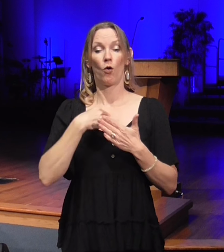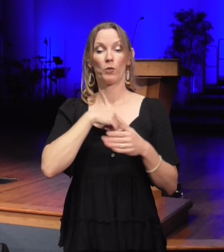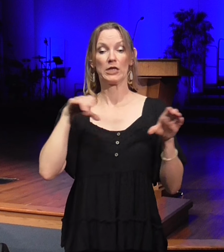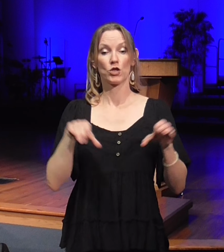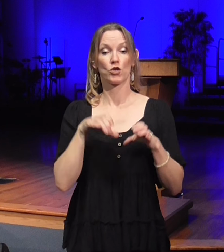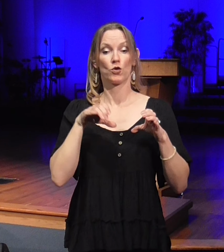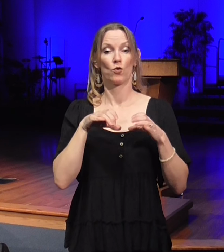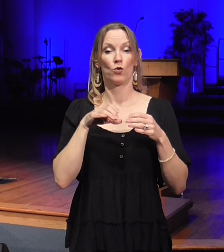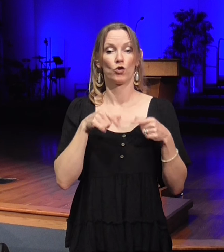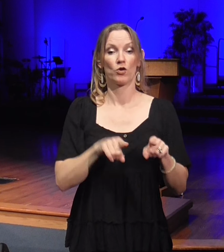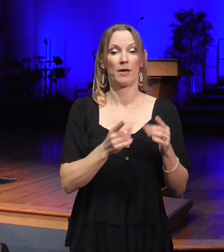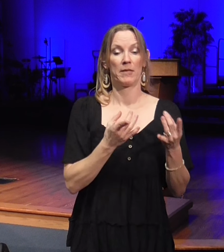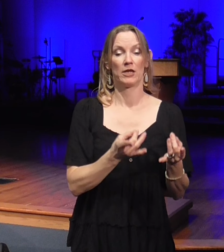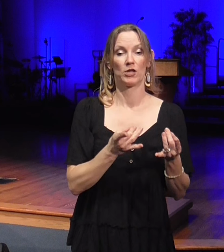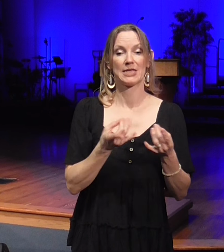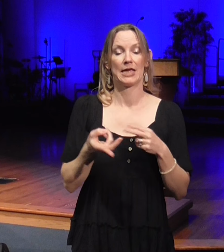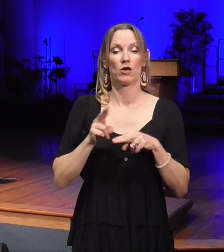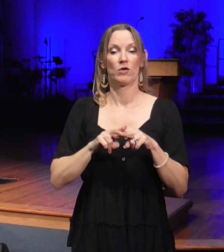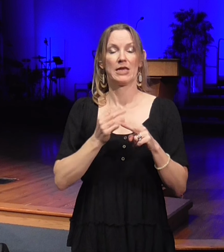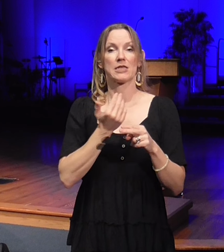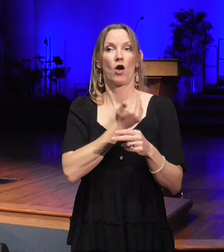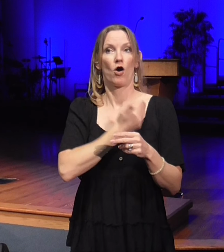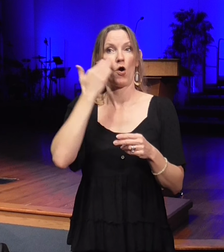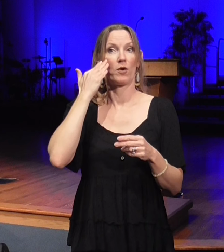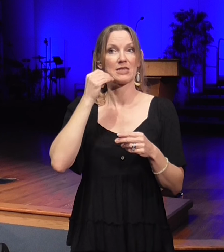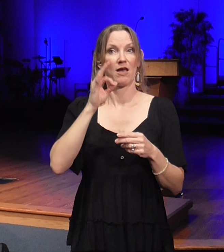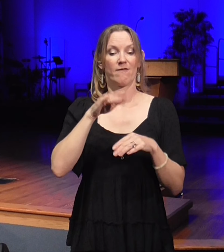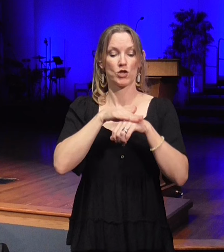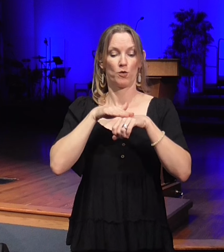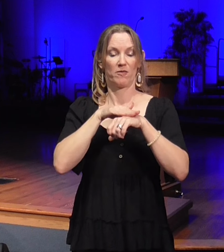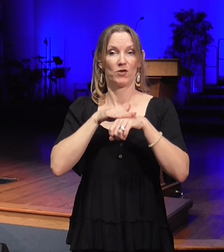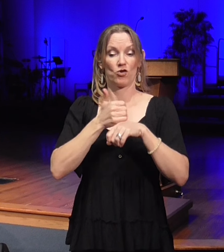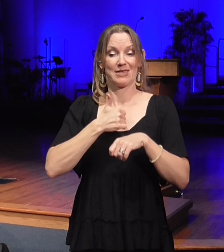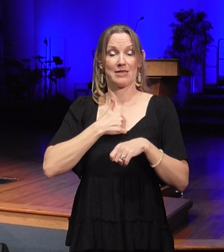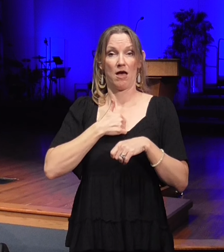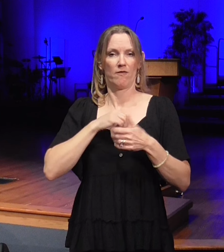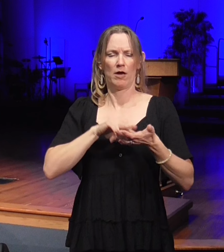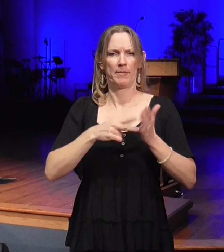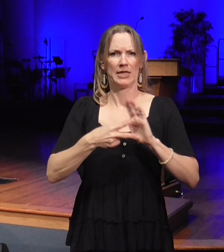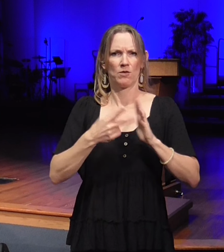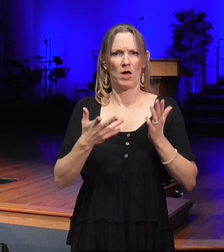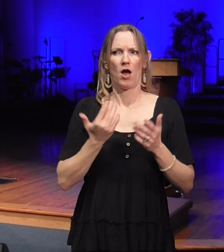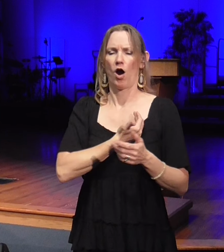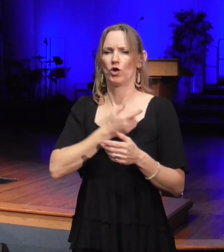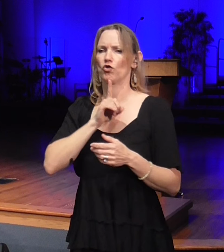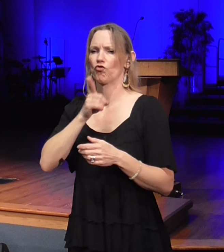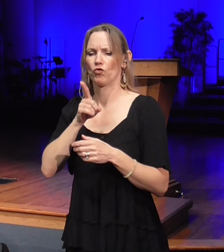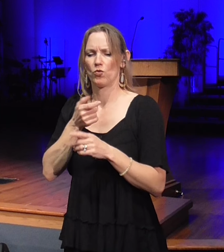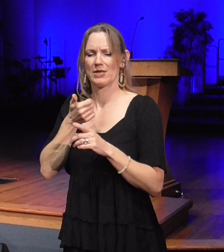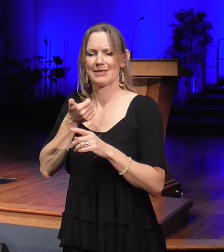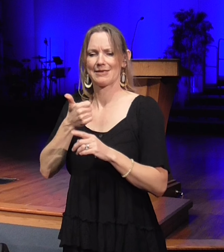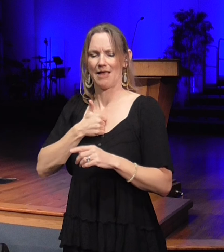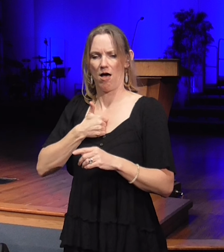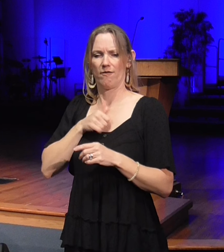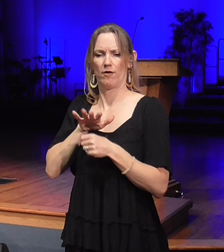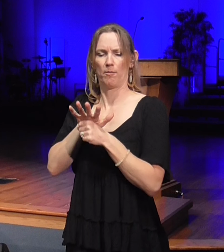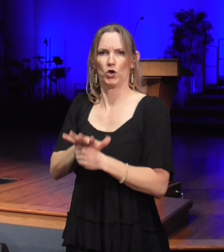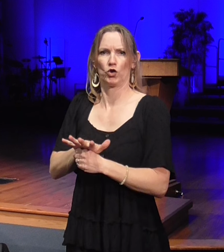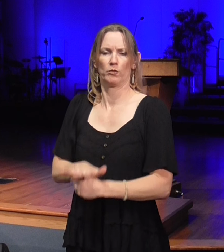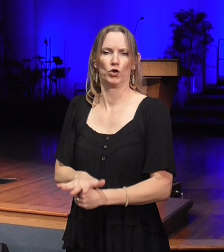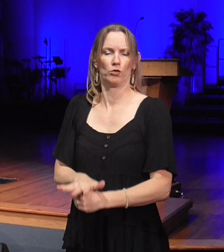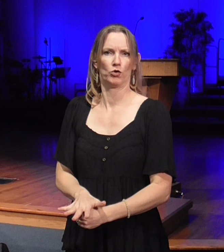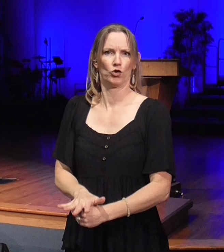is increasing our awareness of our superficial self, all that we are doing in actuality is pushing our true self down deeper and deeper